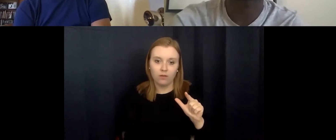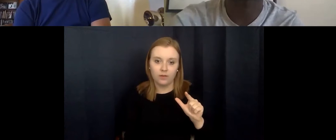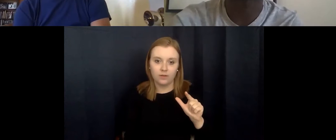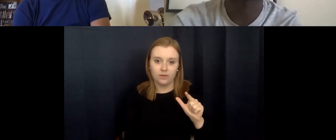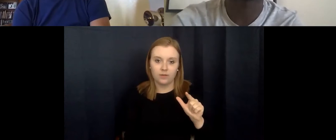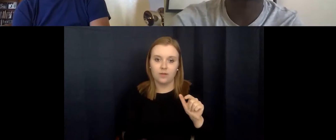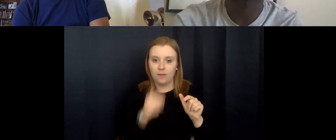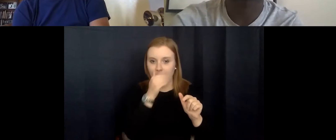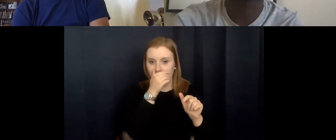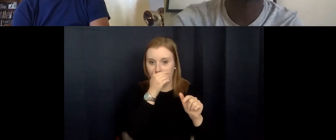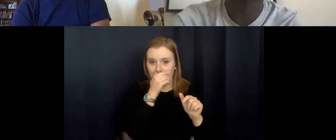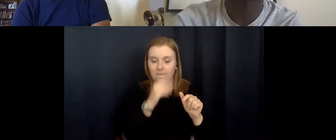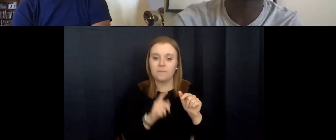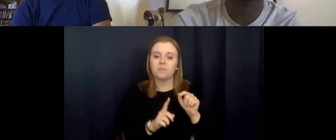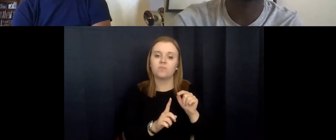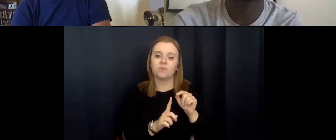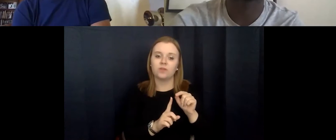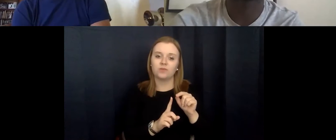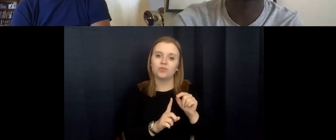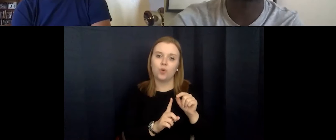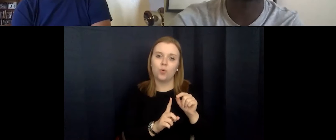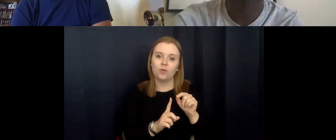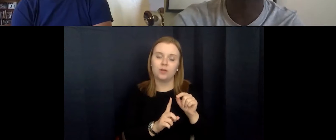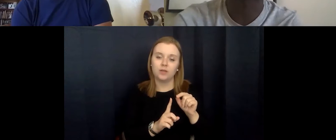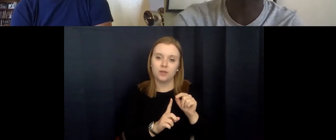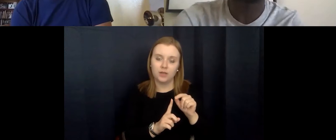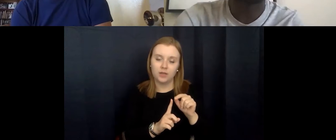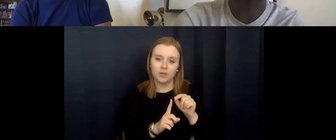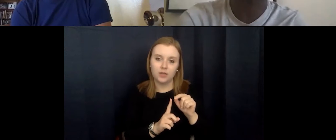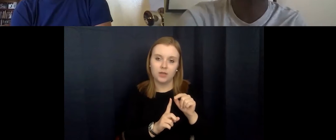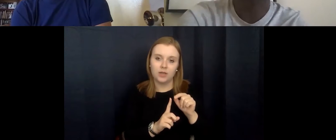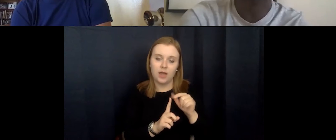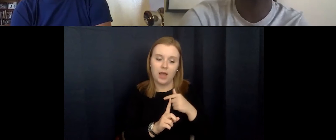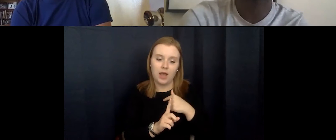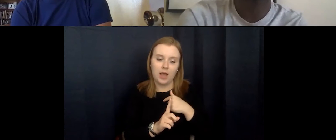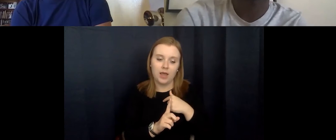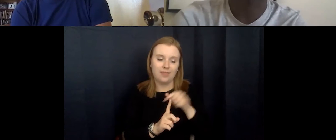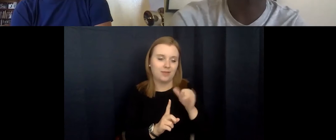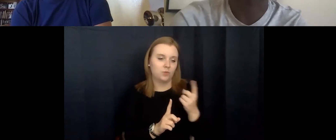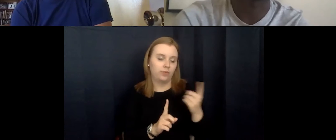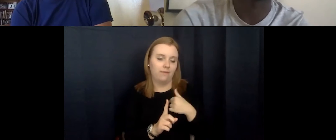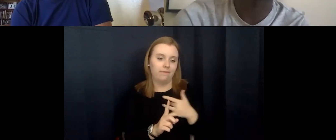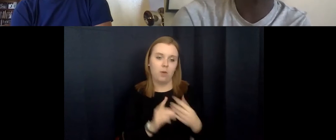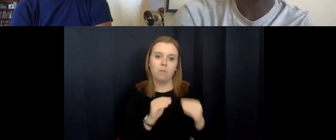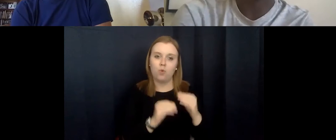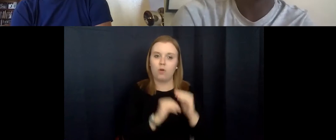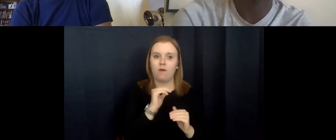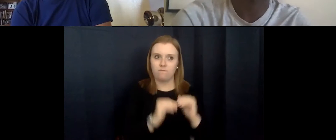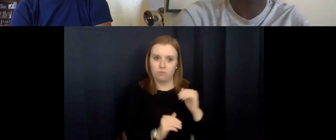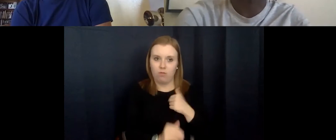Especially, like, that's the one thing that I felt more comfortable assuming, because